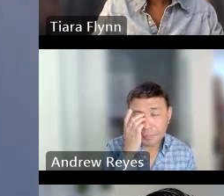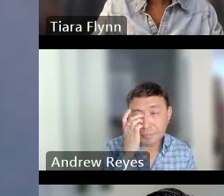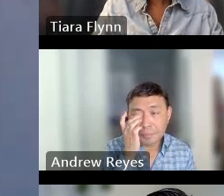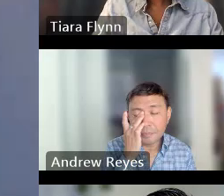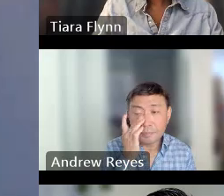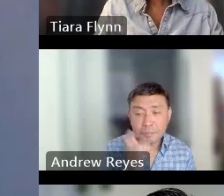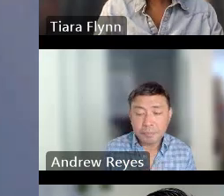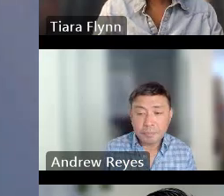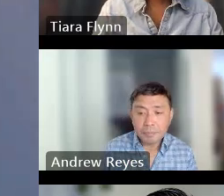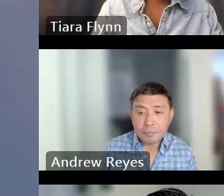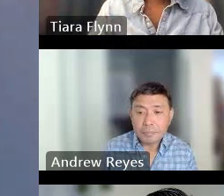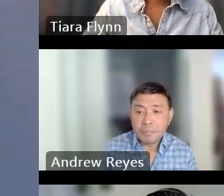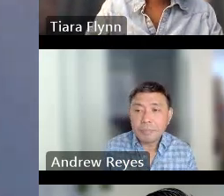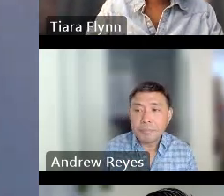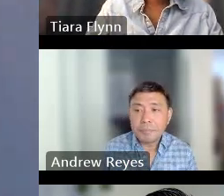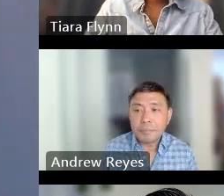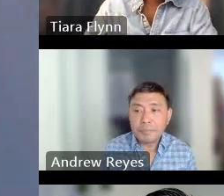necessary quorum.